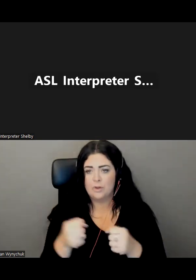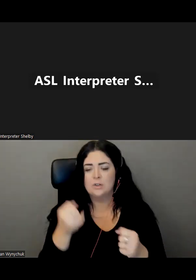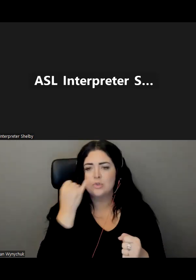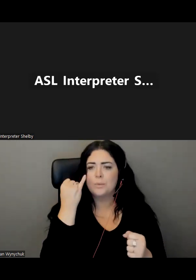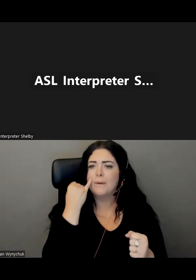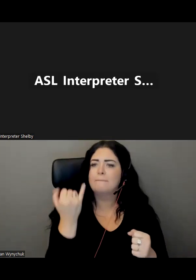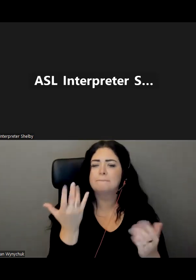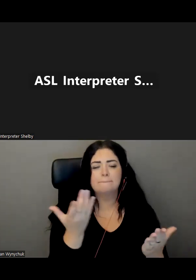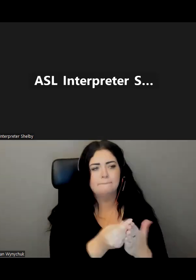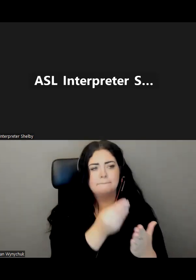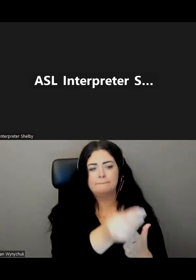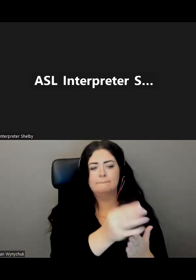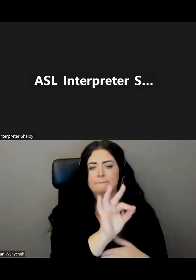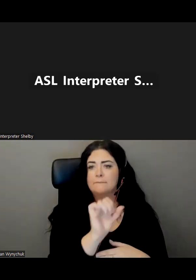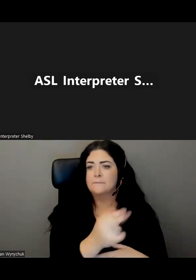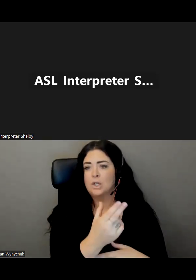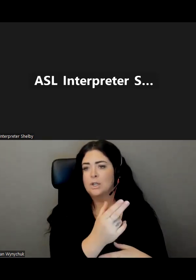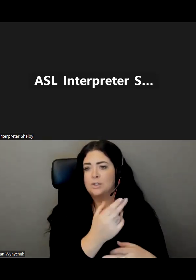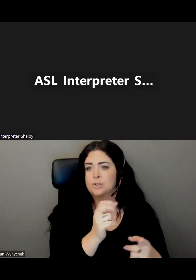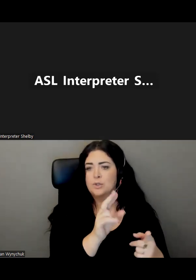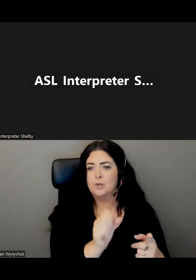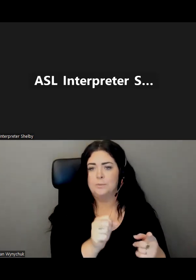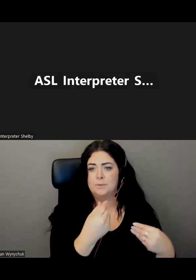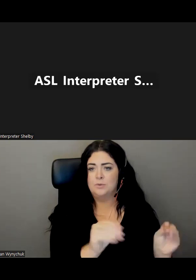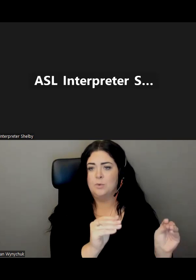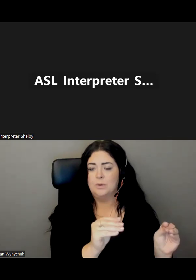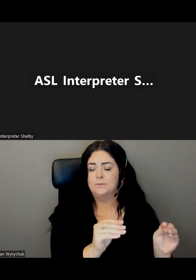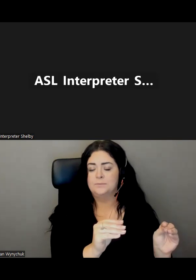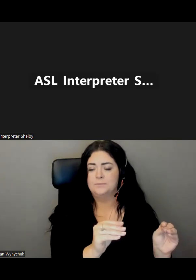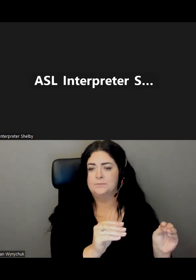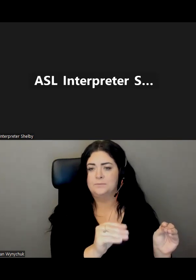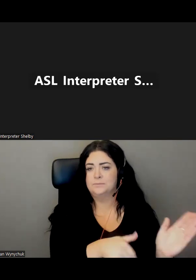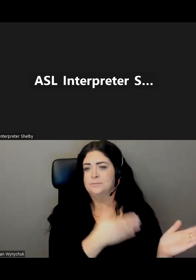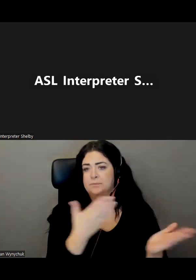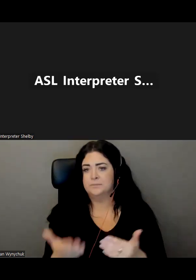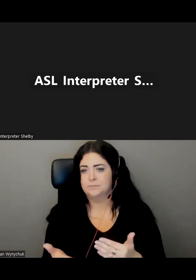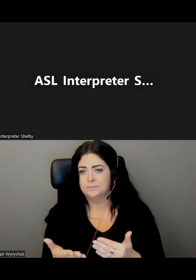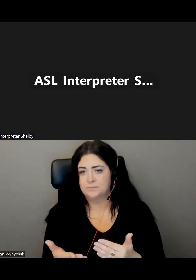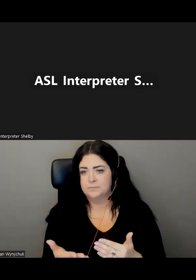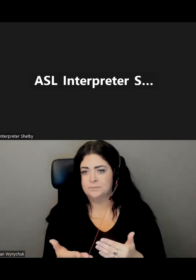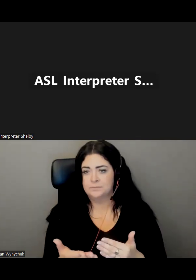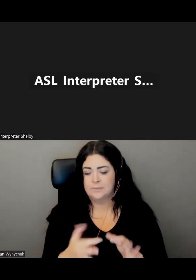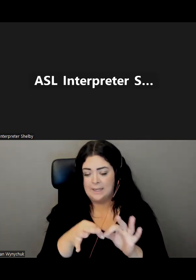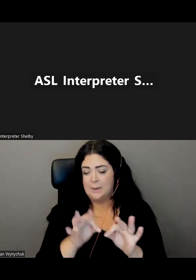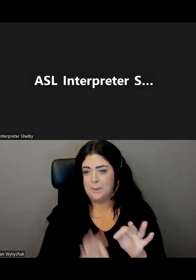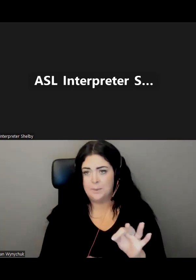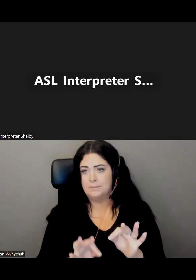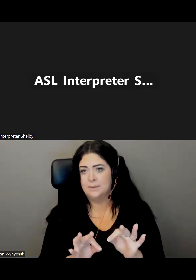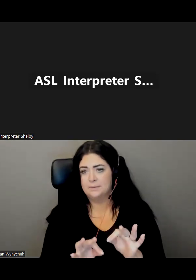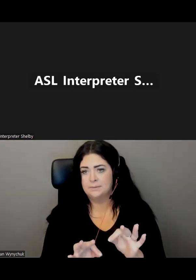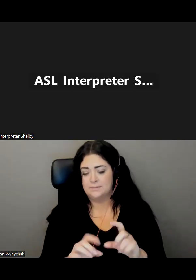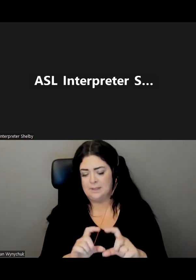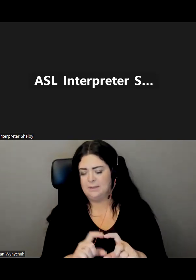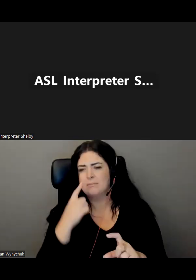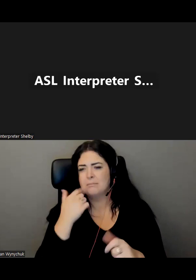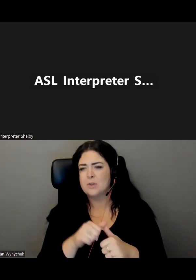go out and buy the fresh herbs in the produce section in the grocery store, can I actually strip that off, like say 3 inches from the bottom, like